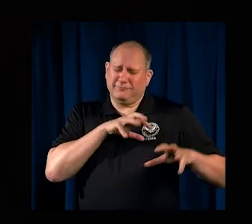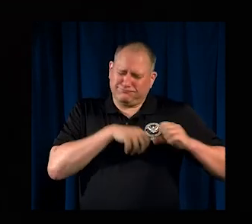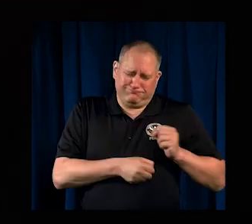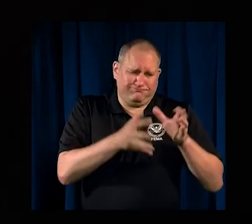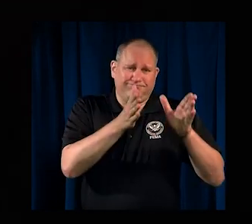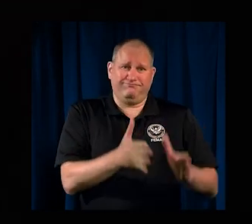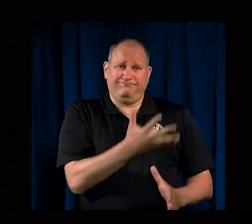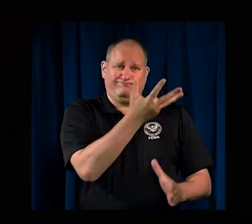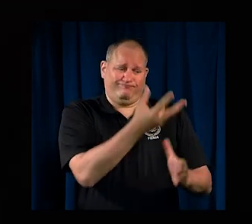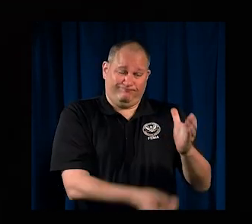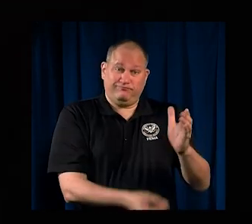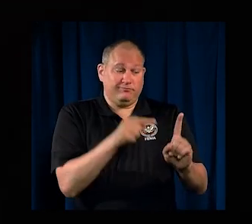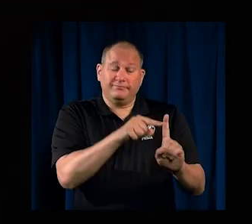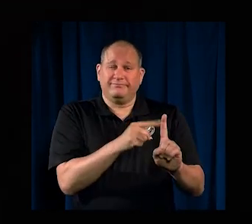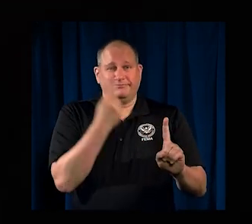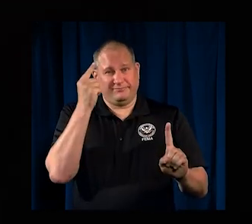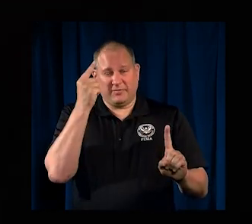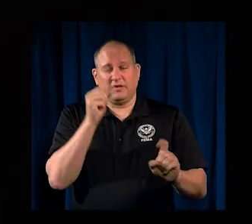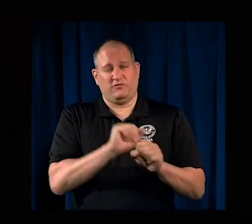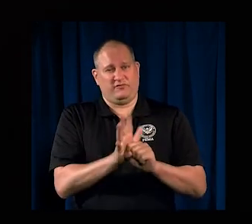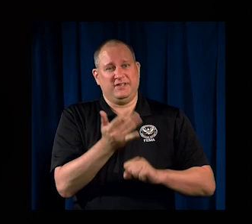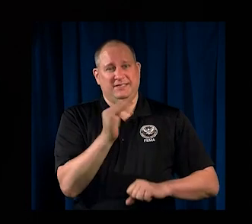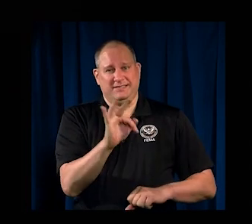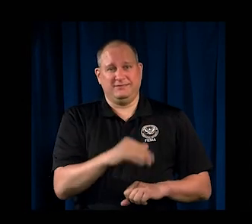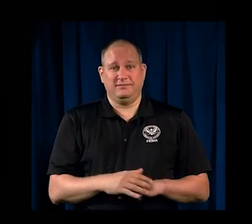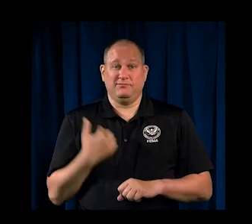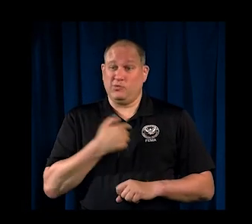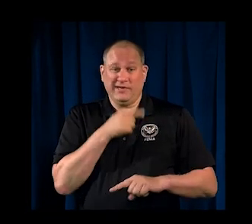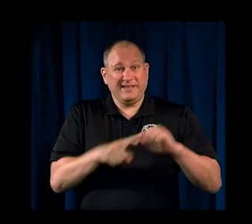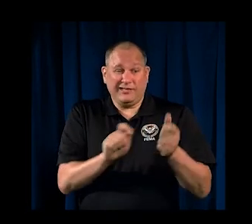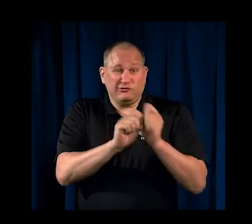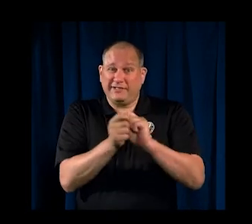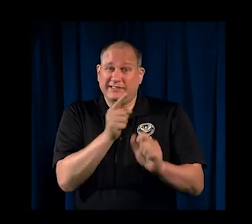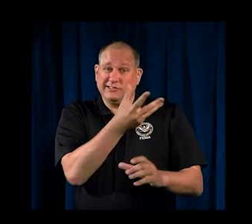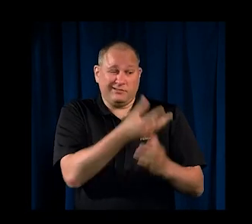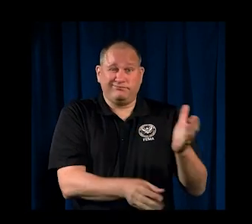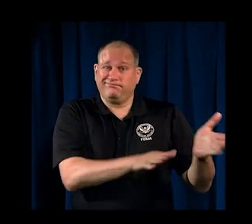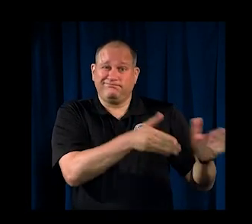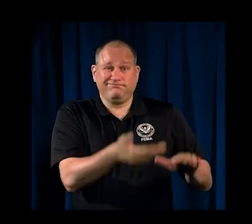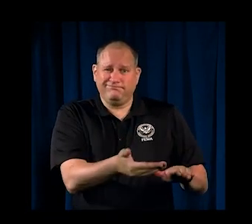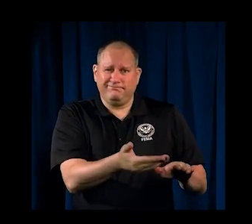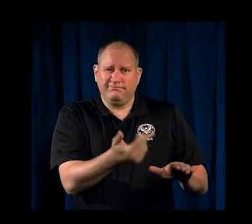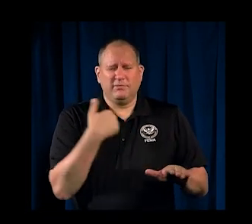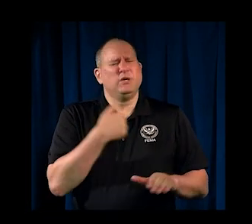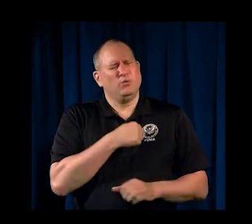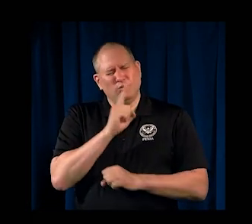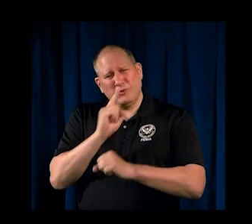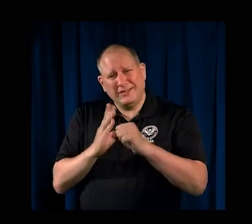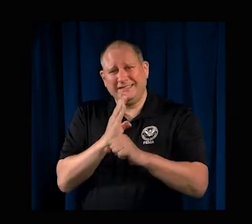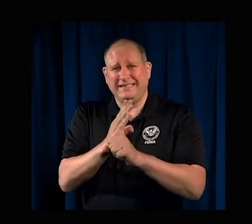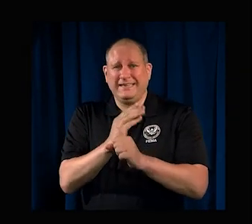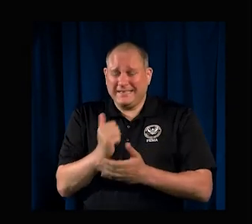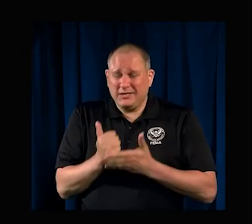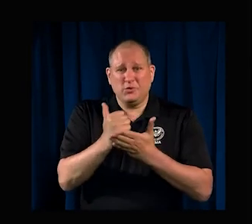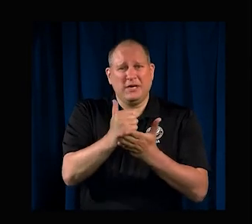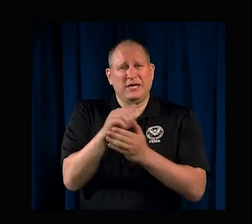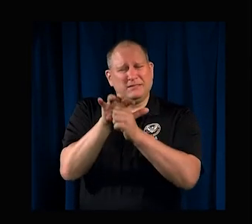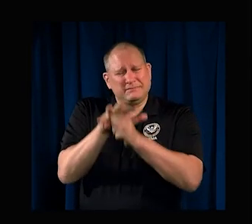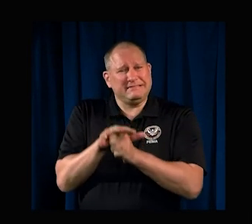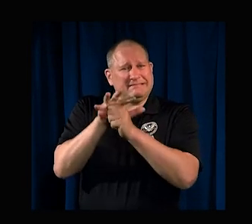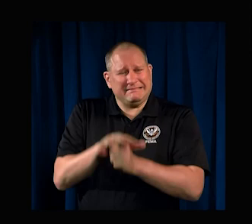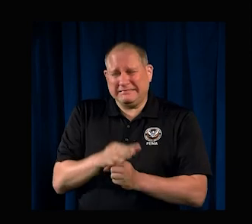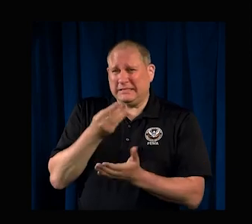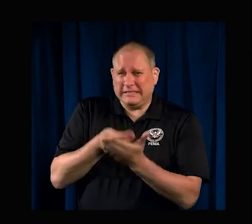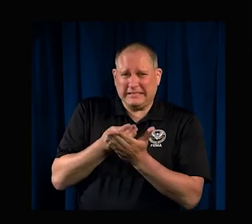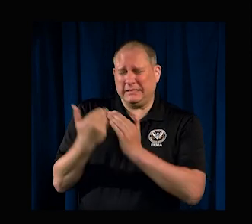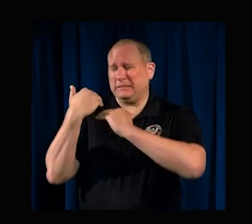Many are grieving the loss of someone in their life because of COVID-19. And although we cannot change the outcome of what has happened, we are dedicated